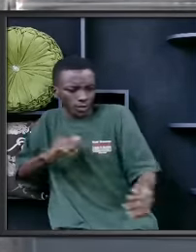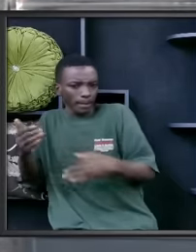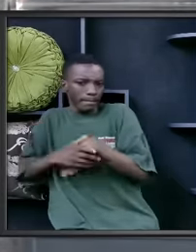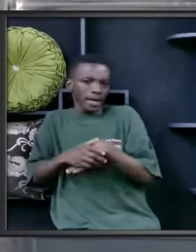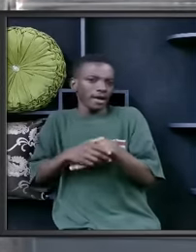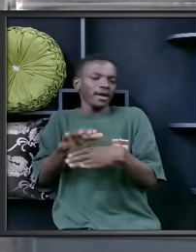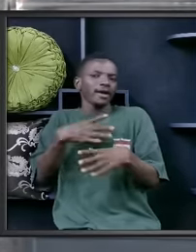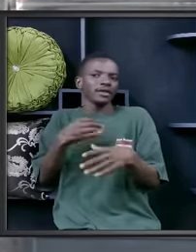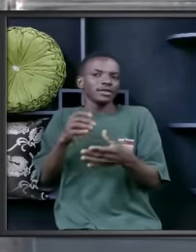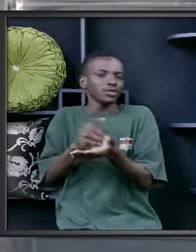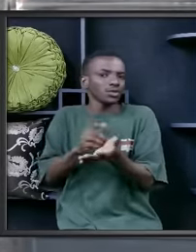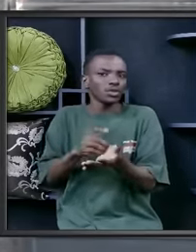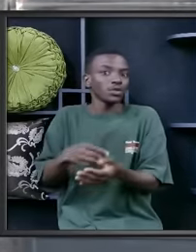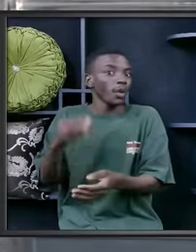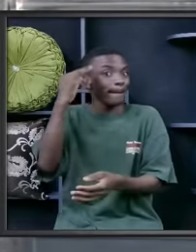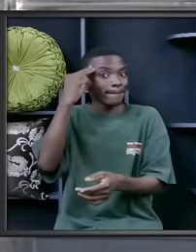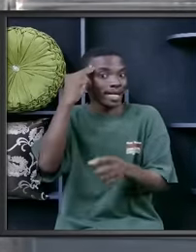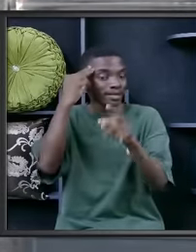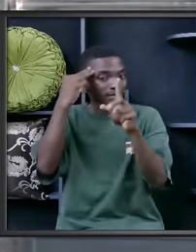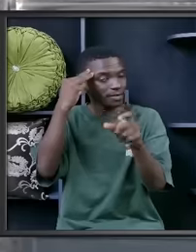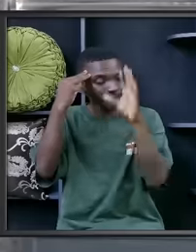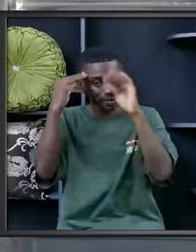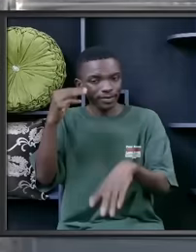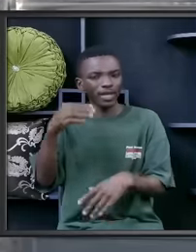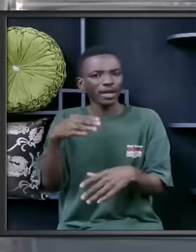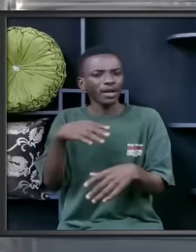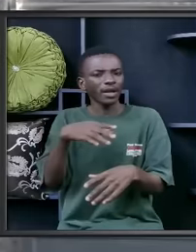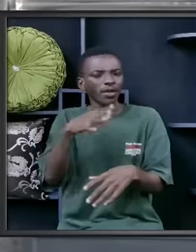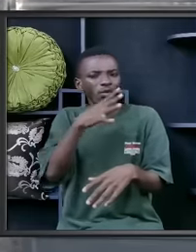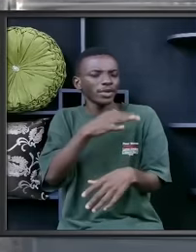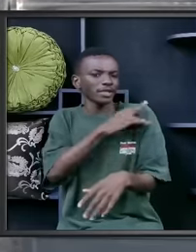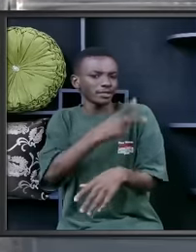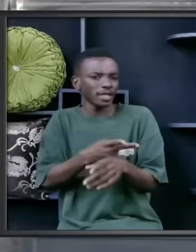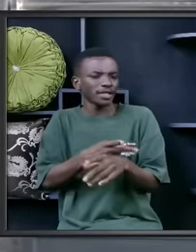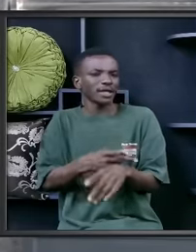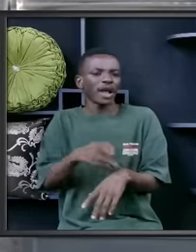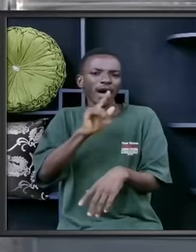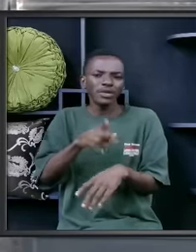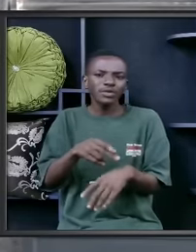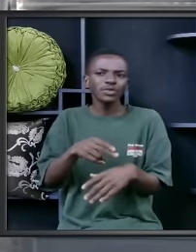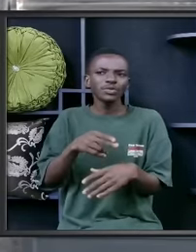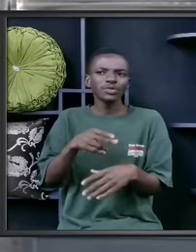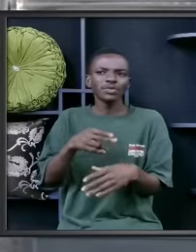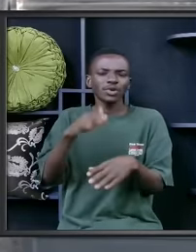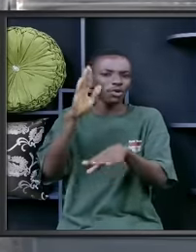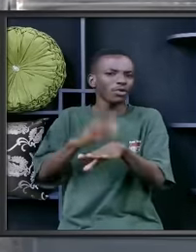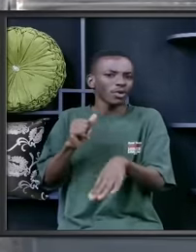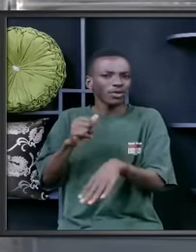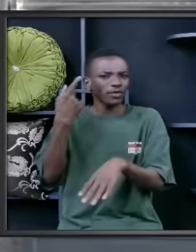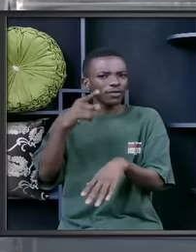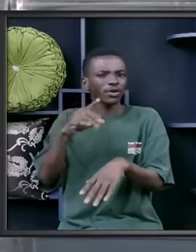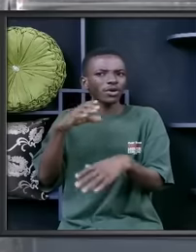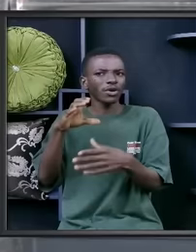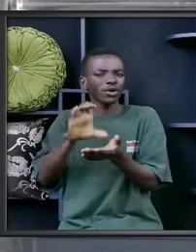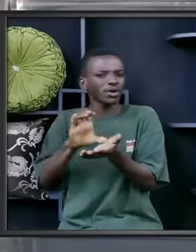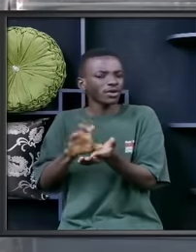back. Now doctor confess and say, you are mad. Woman, where get pregnant? What thing this woman do you? He say na you, then they go call for credit,